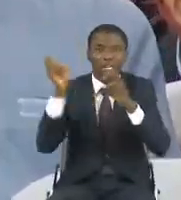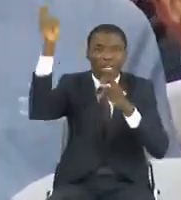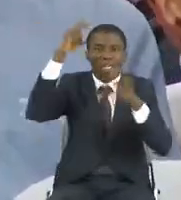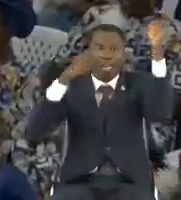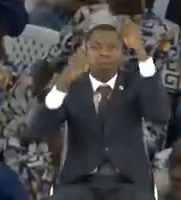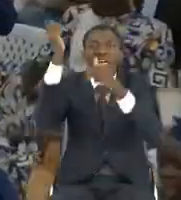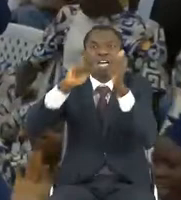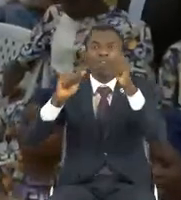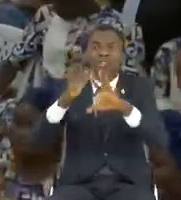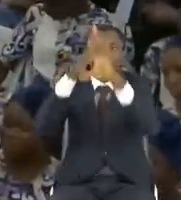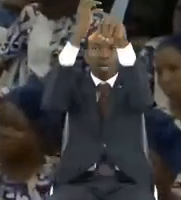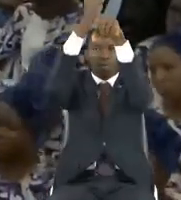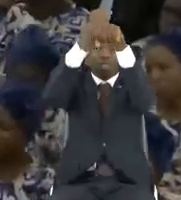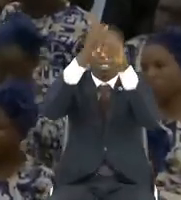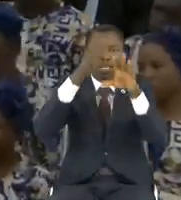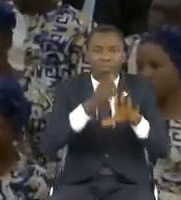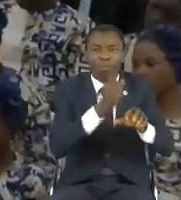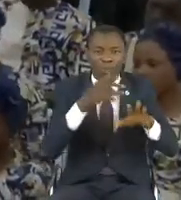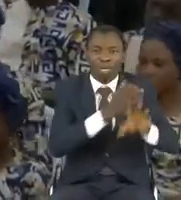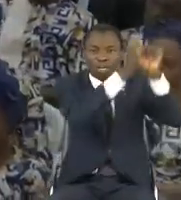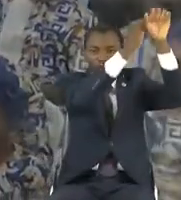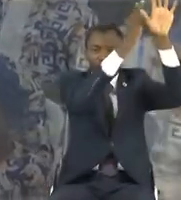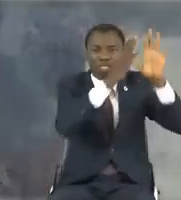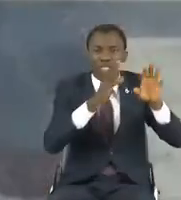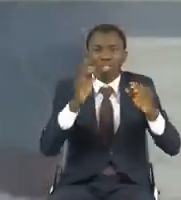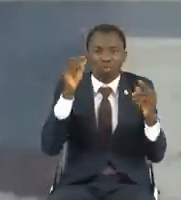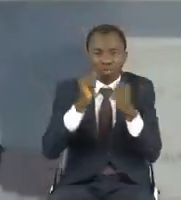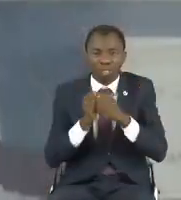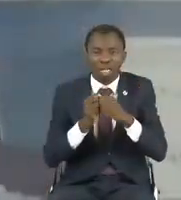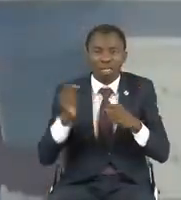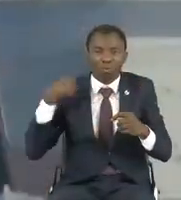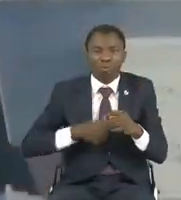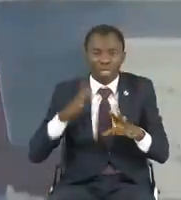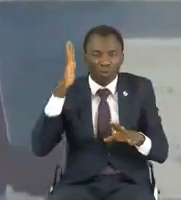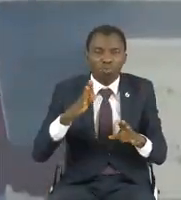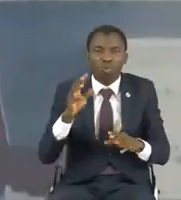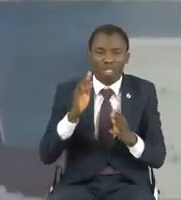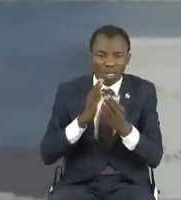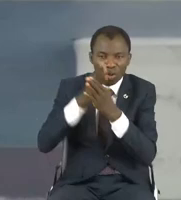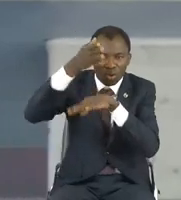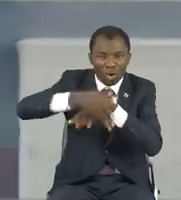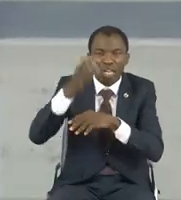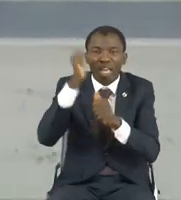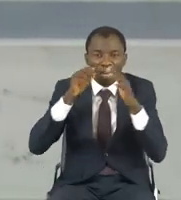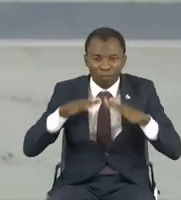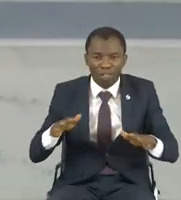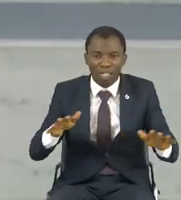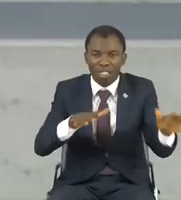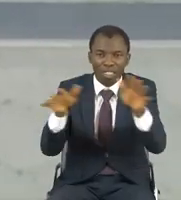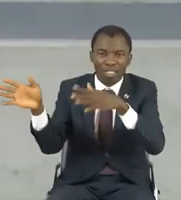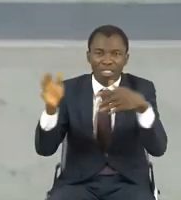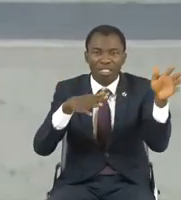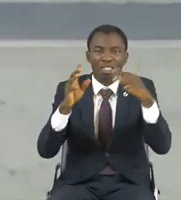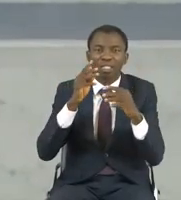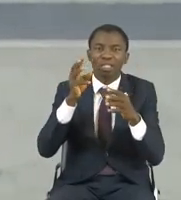together. Well, we'll cross every sea together. Well, we'll jump every hurdle